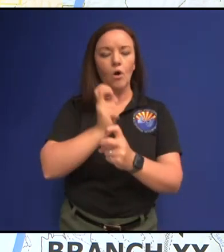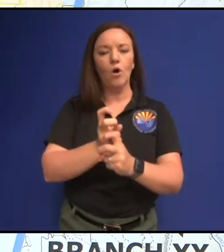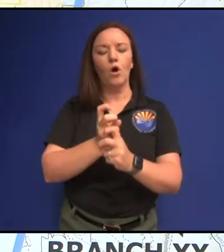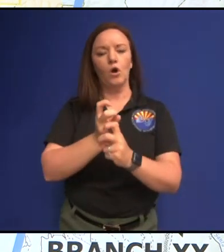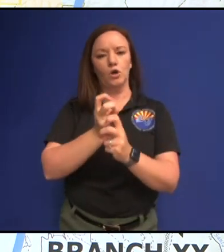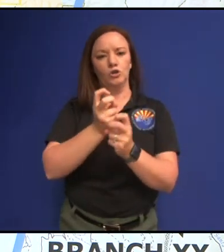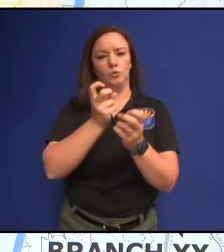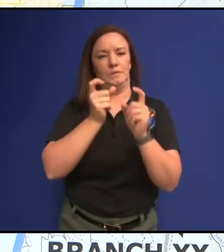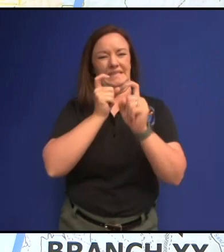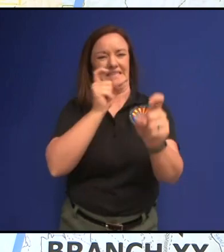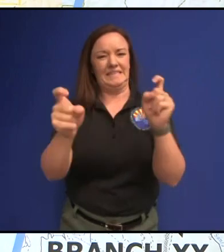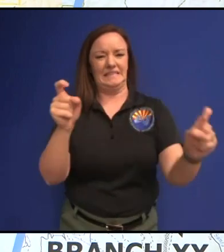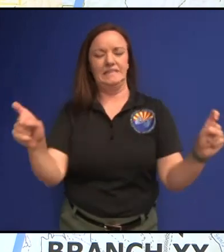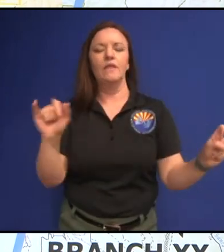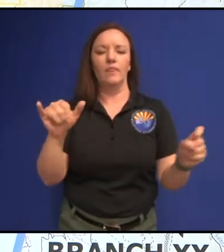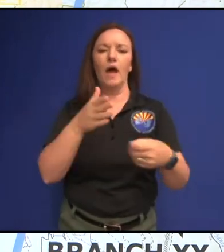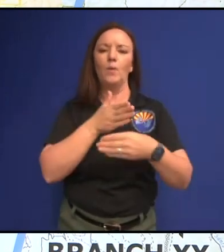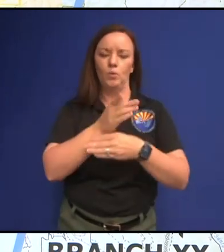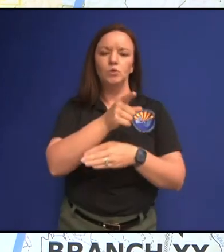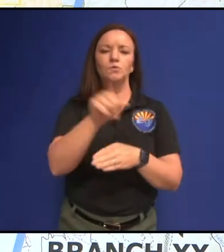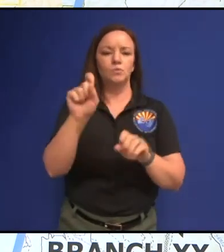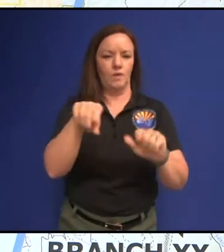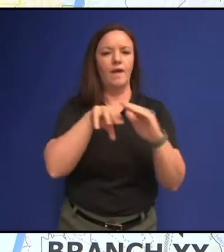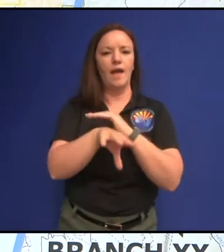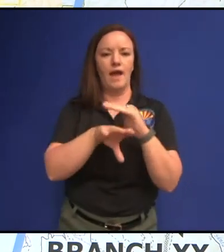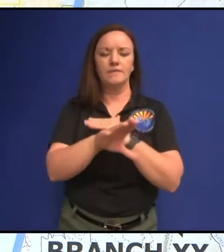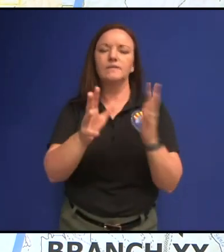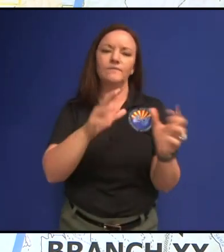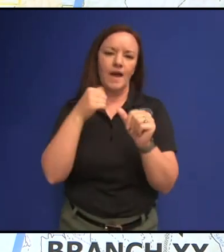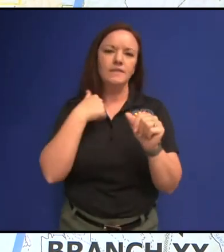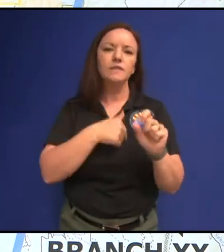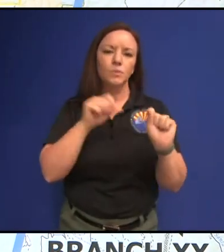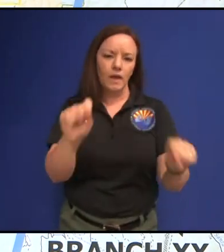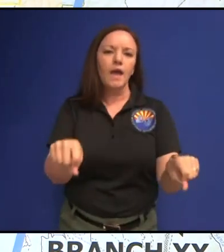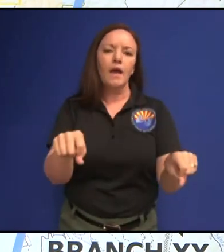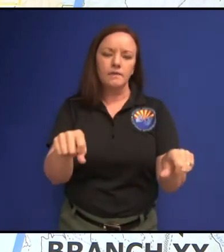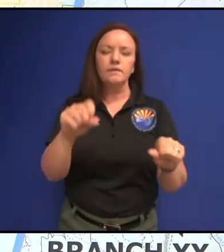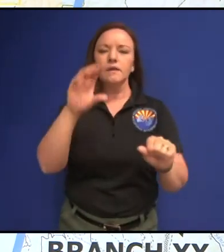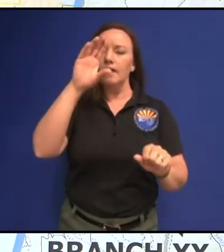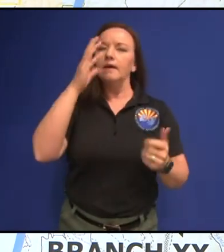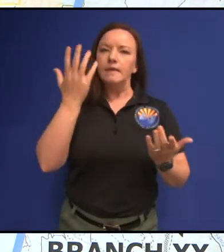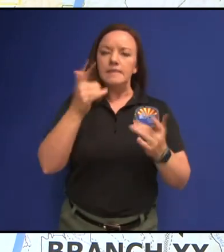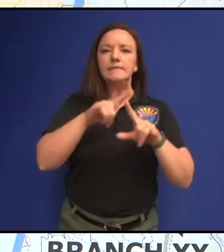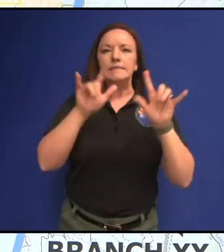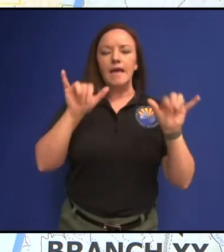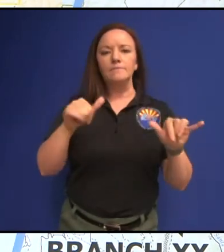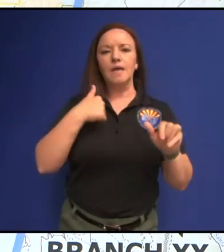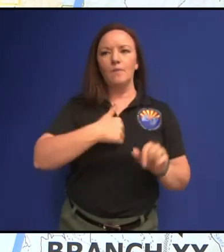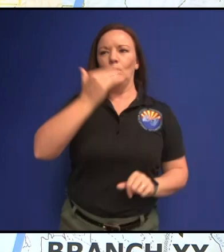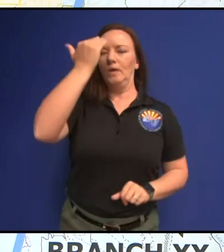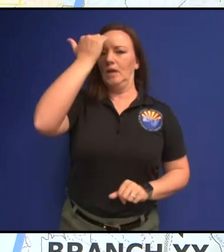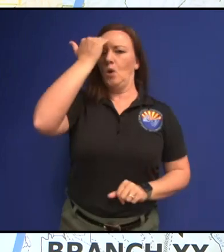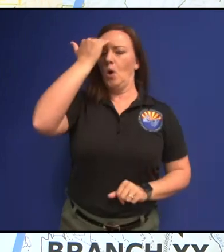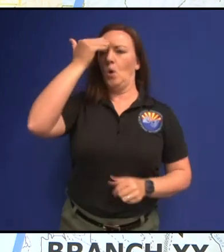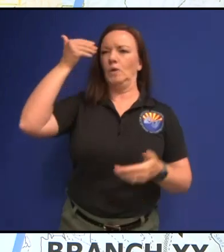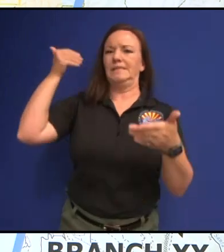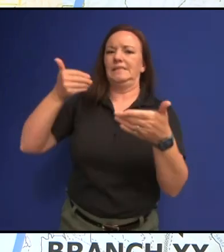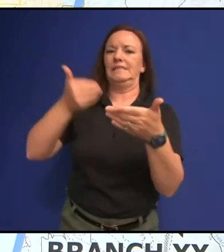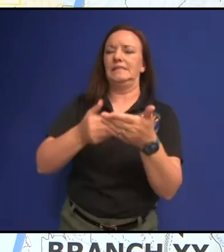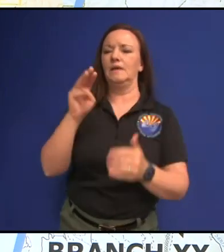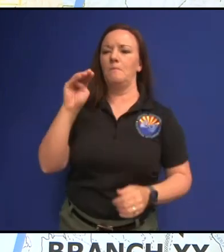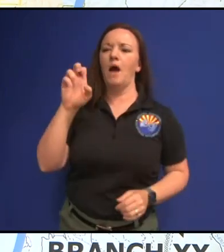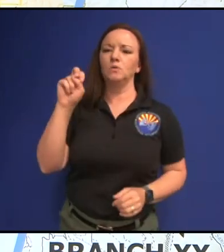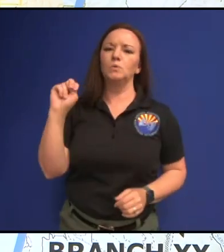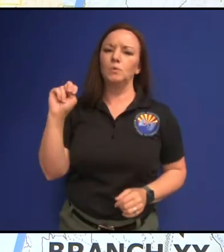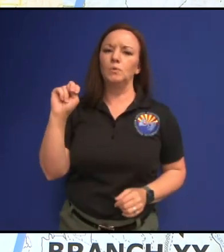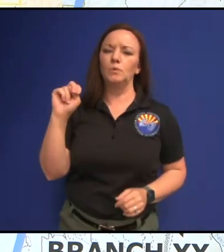to a location where you have access to it as quickly as we can, knowing that the clock's ticking for the monsoons on this and